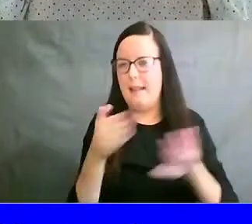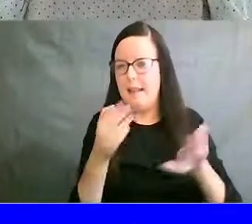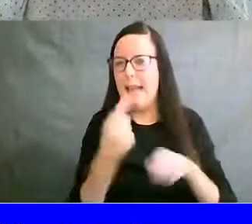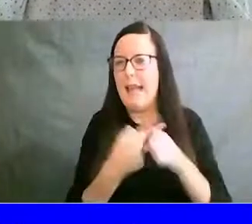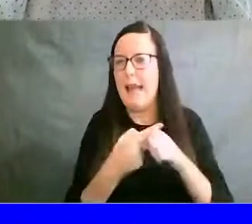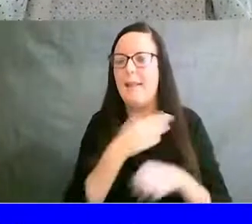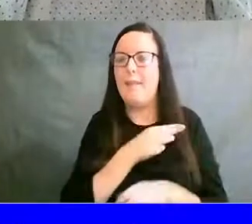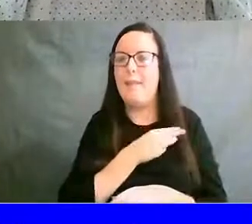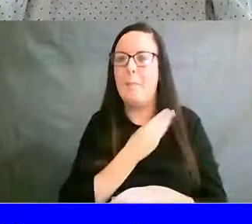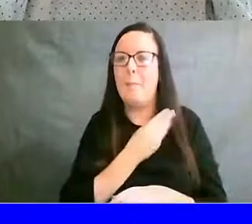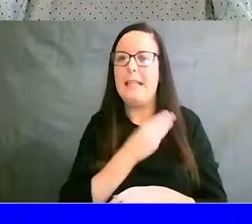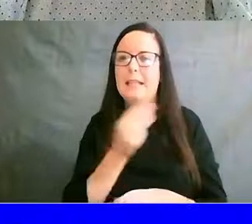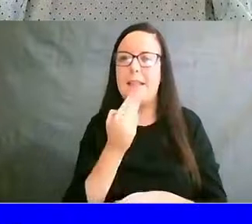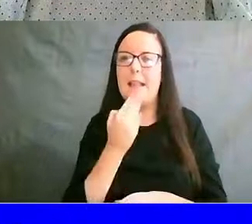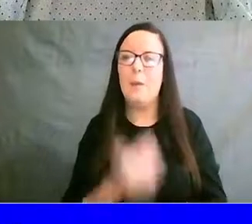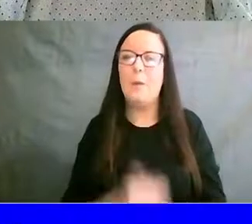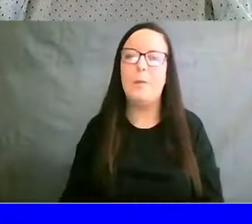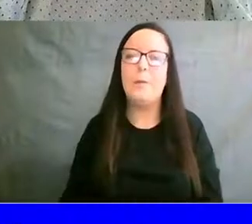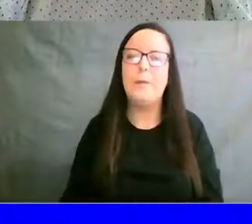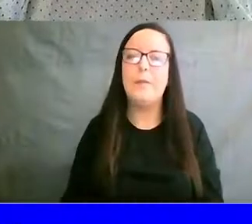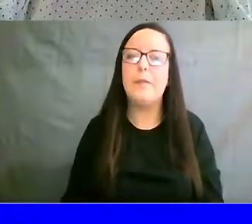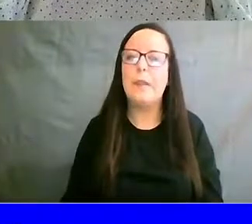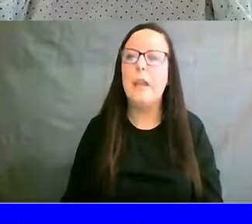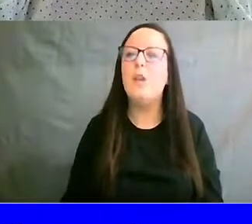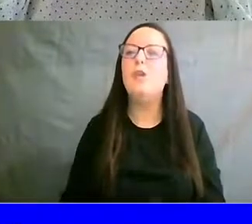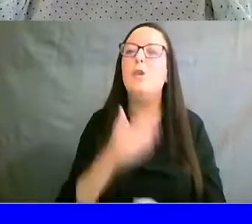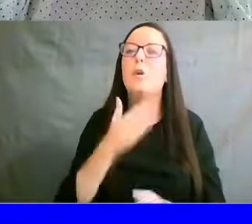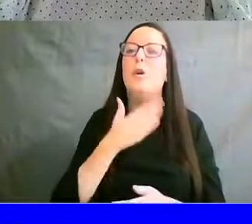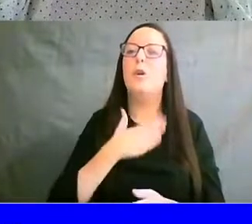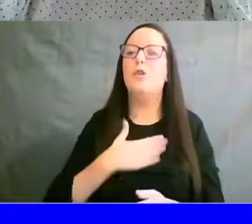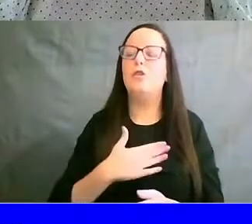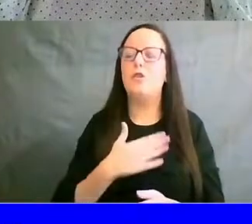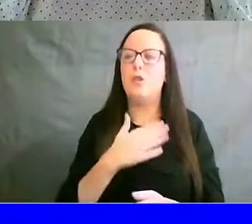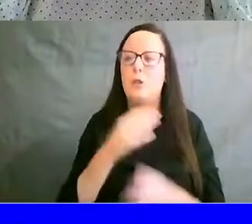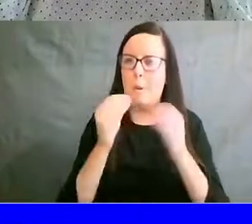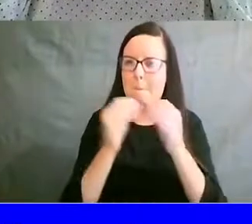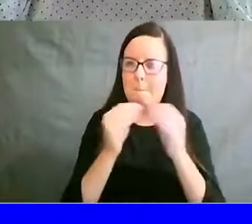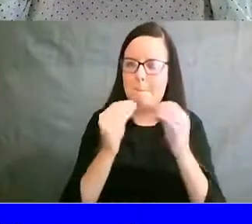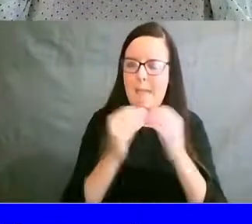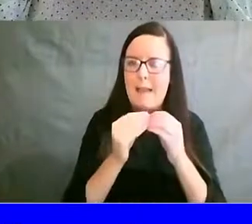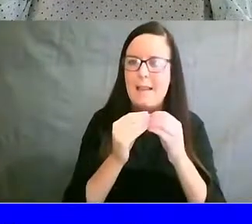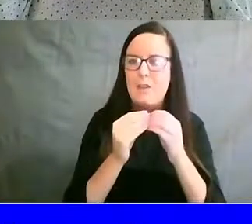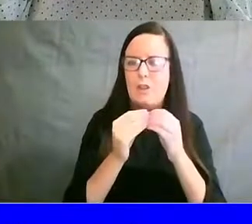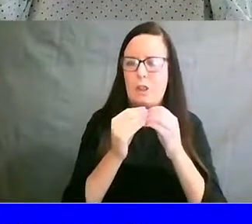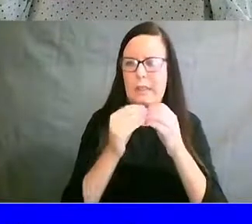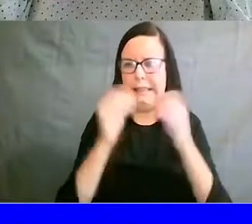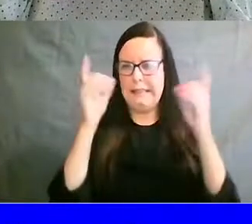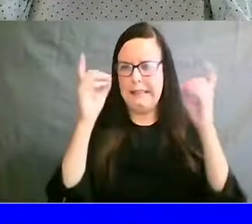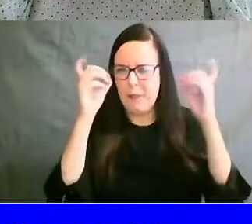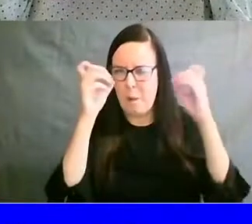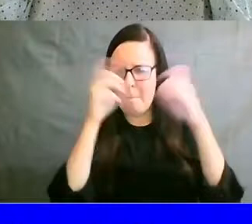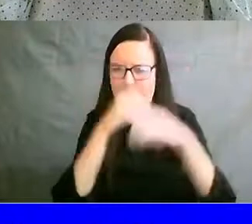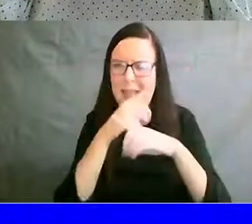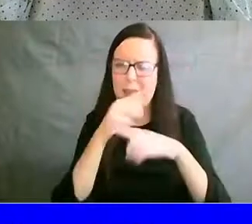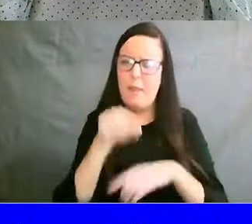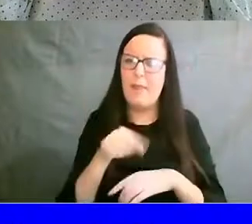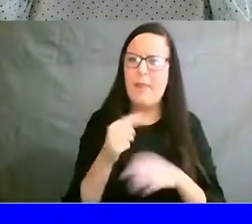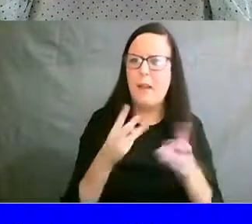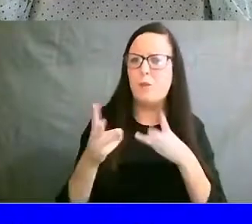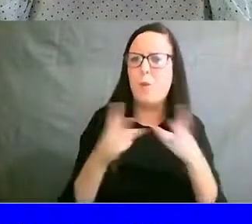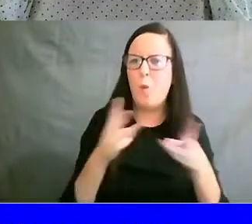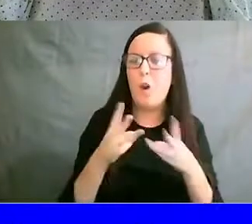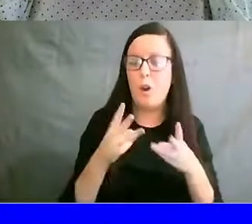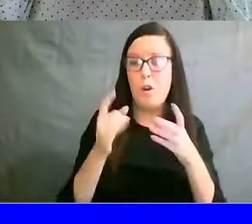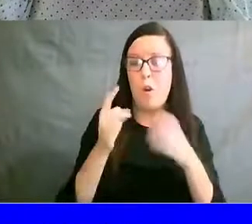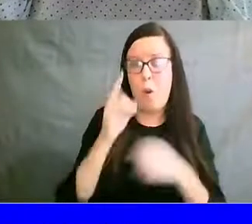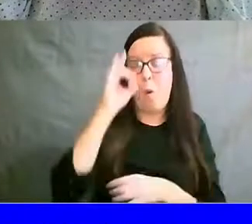thanks. So just to say that, you know, wanted to touch upon the complexity of the work, which hopefully I've demonstrated there.